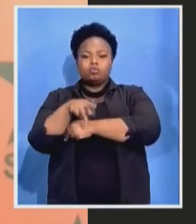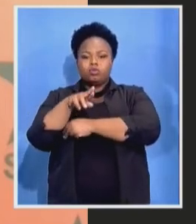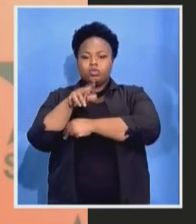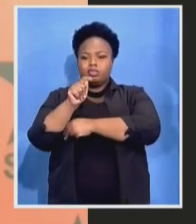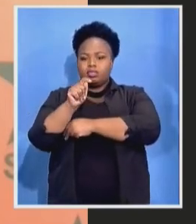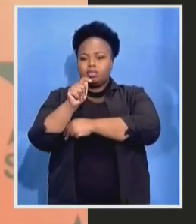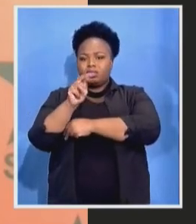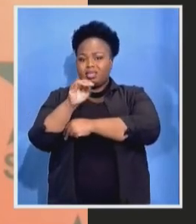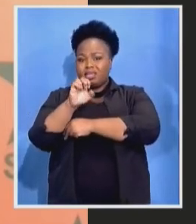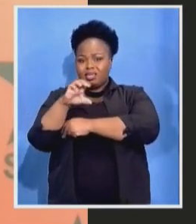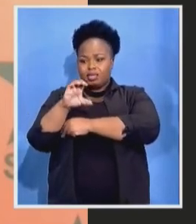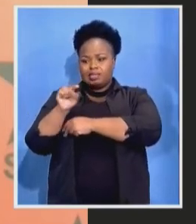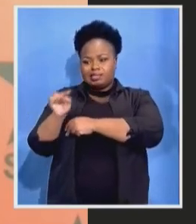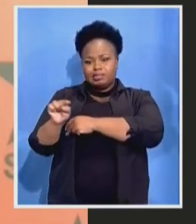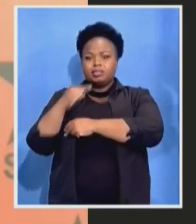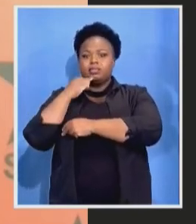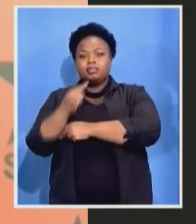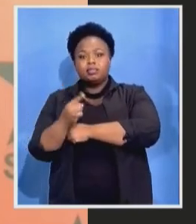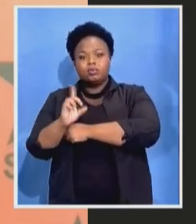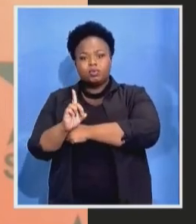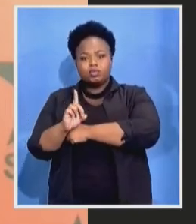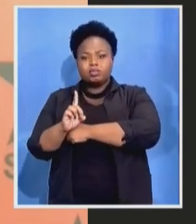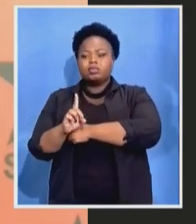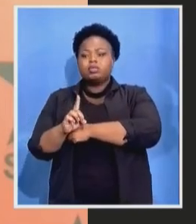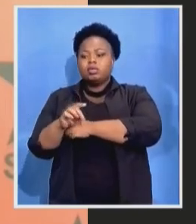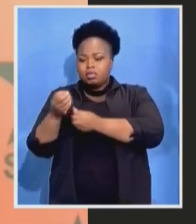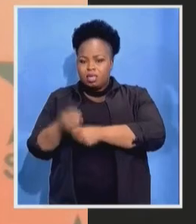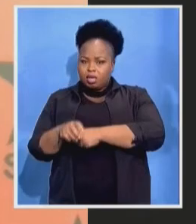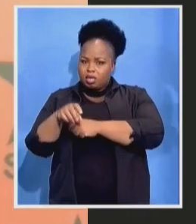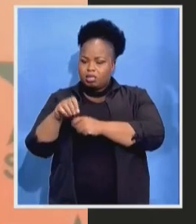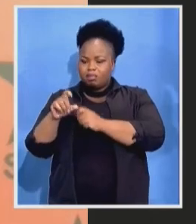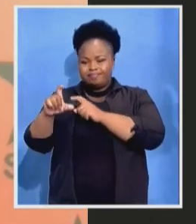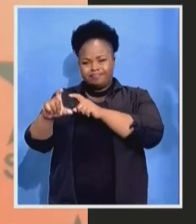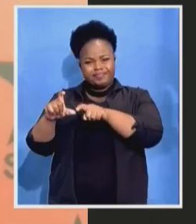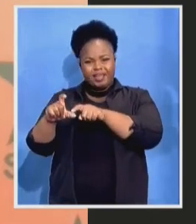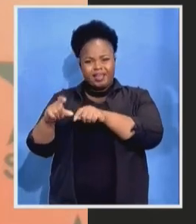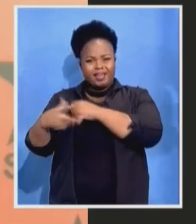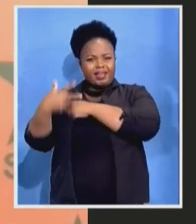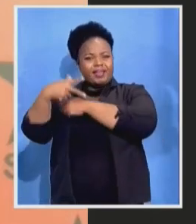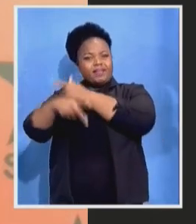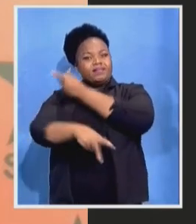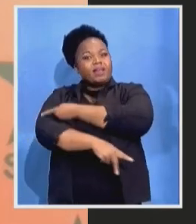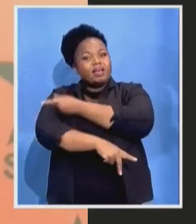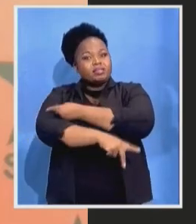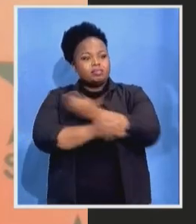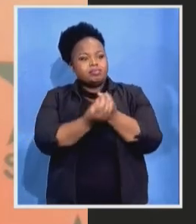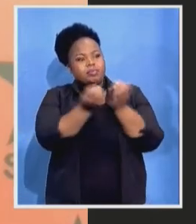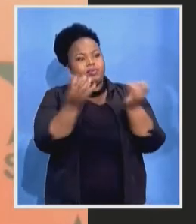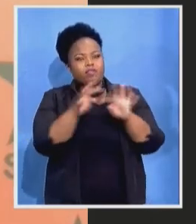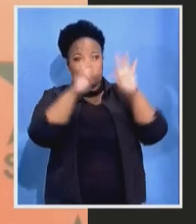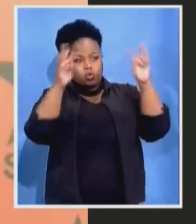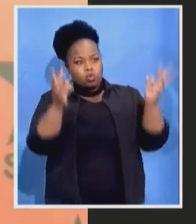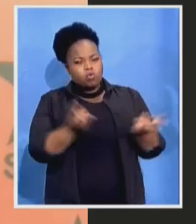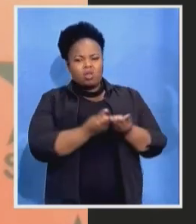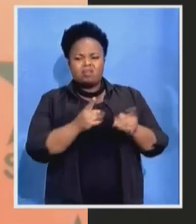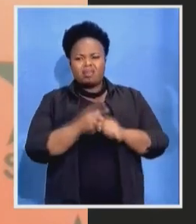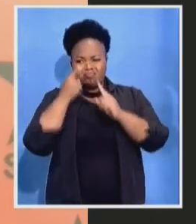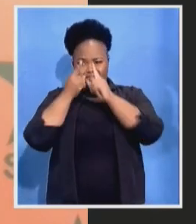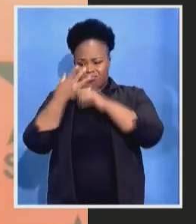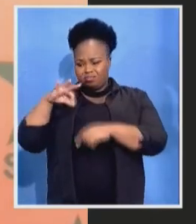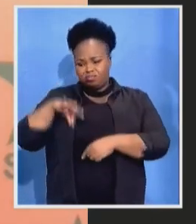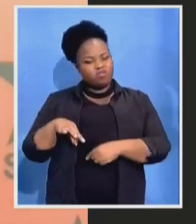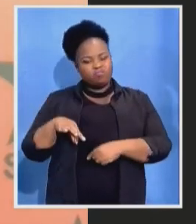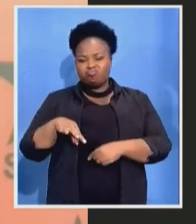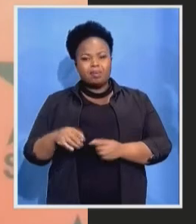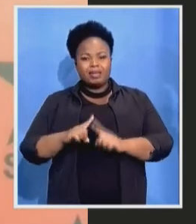to the world, not necessarily chasing profits. Of course, Russia is not a socialist country, but I think the